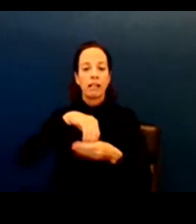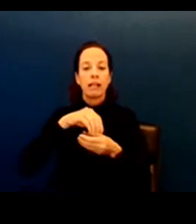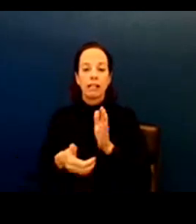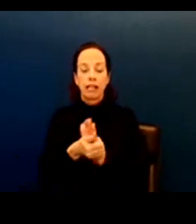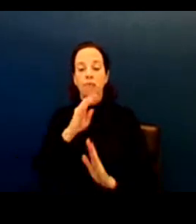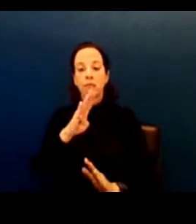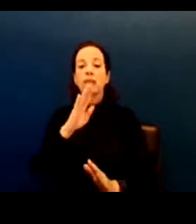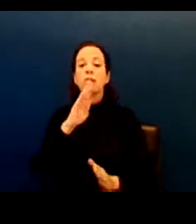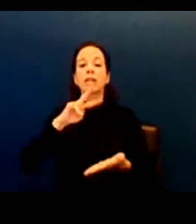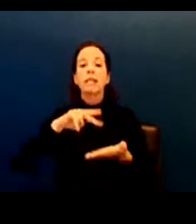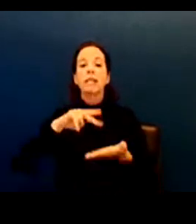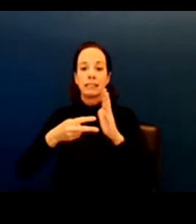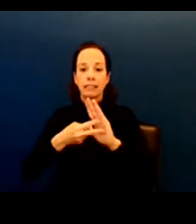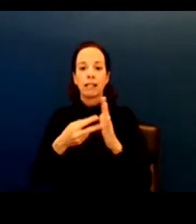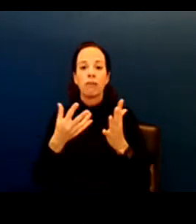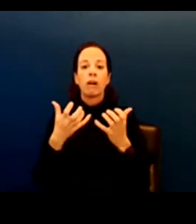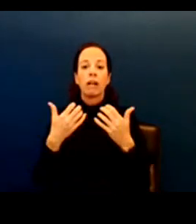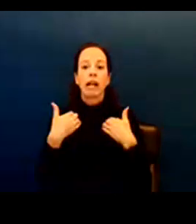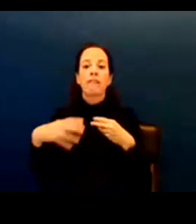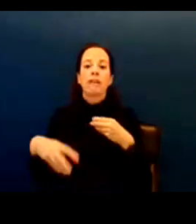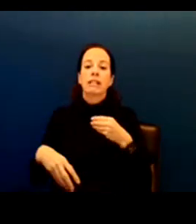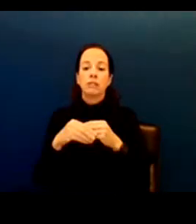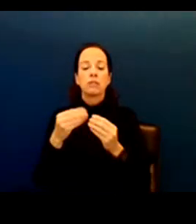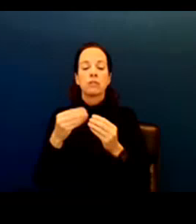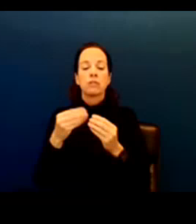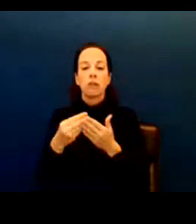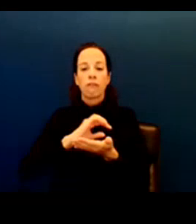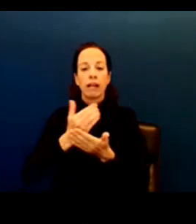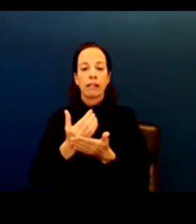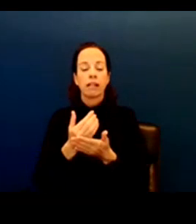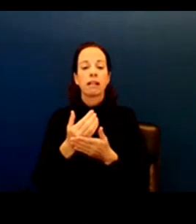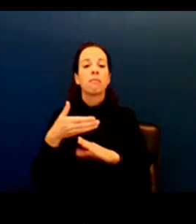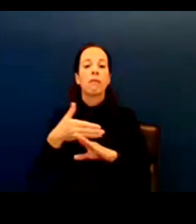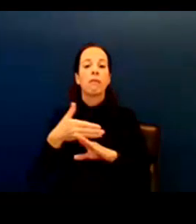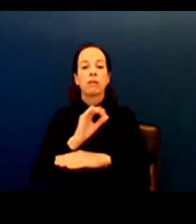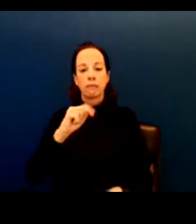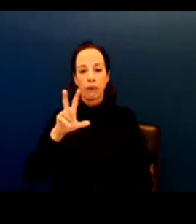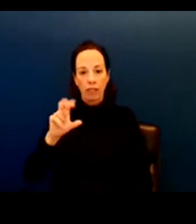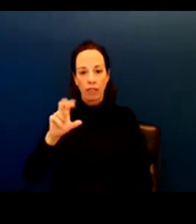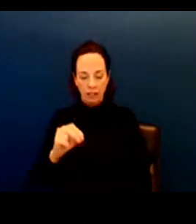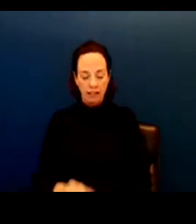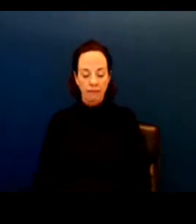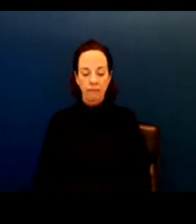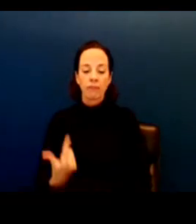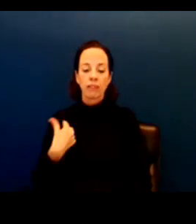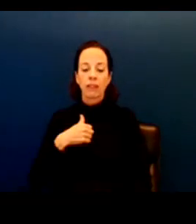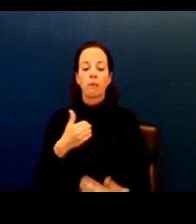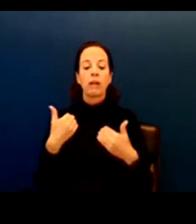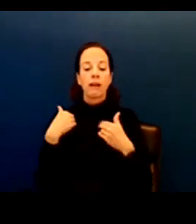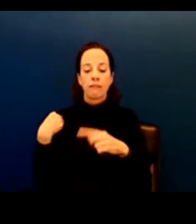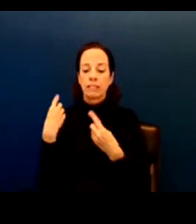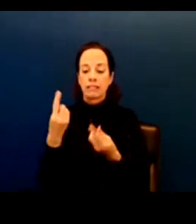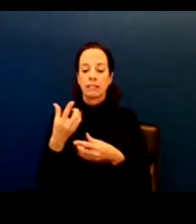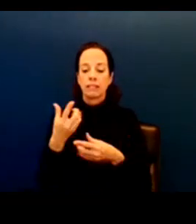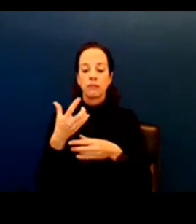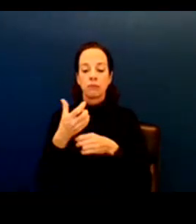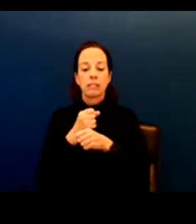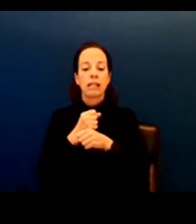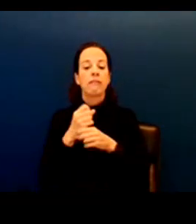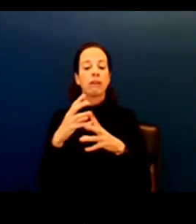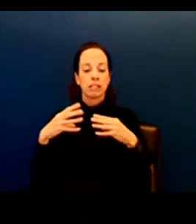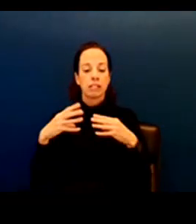to seek subsequent funding eligibility on or by September 30th. We have since received adopted resolutions from